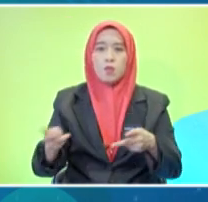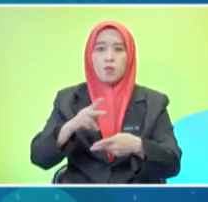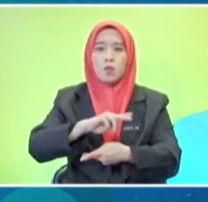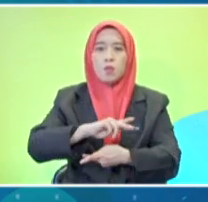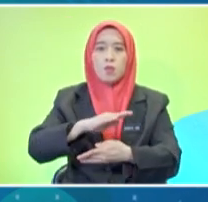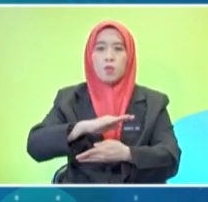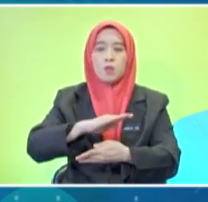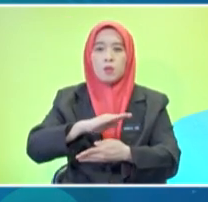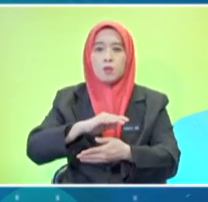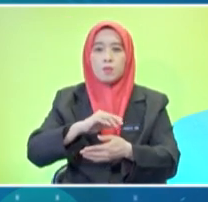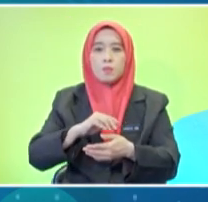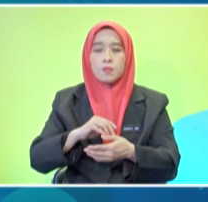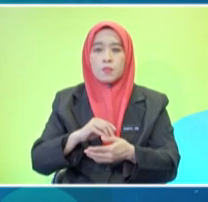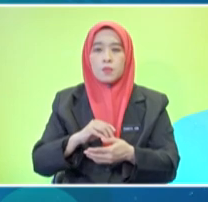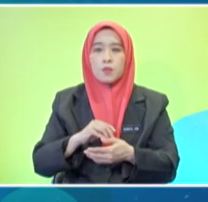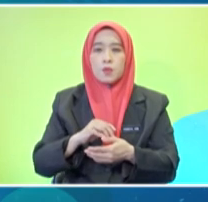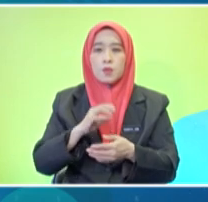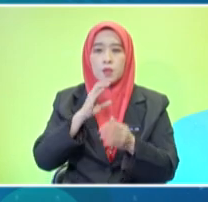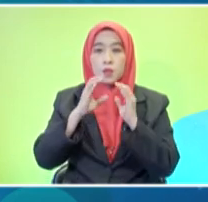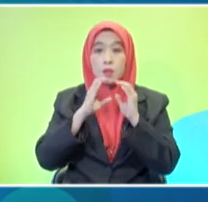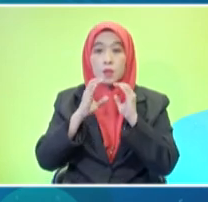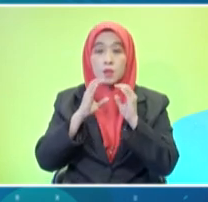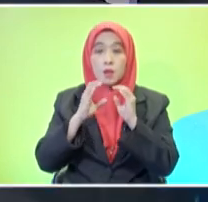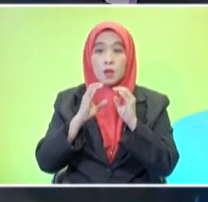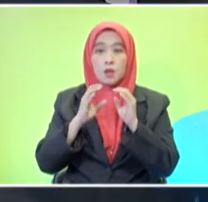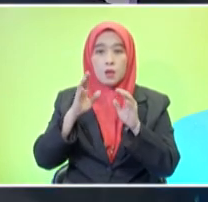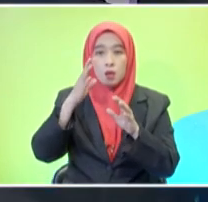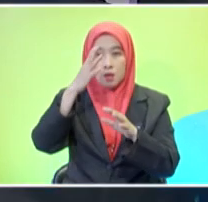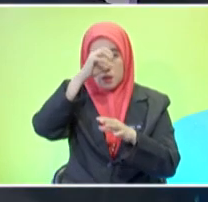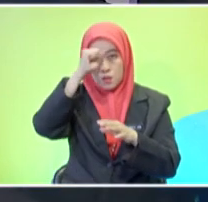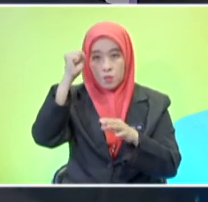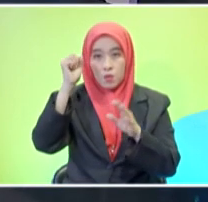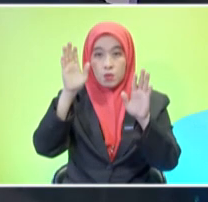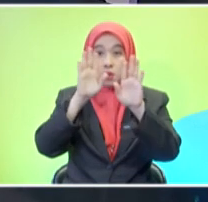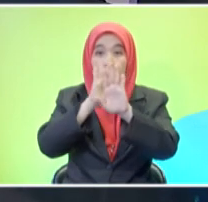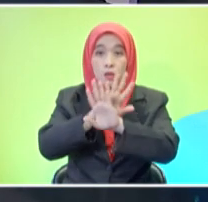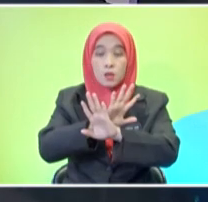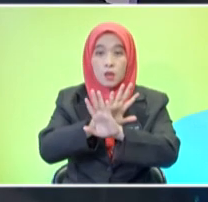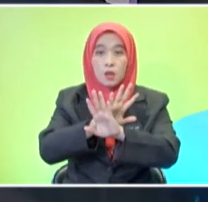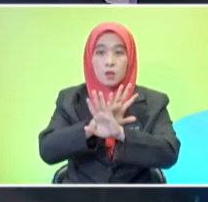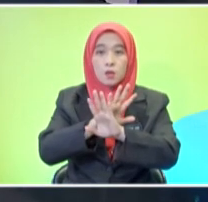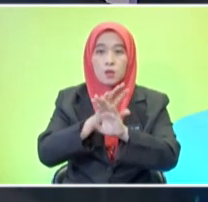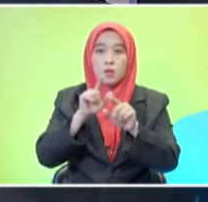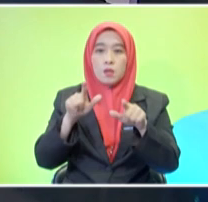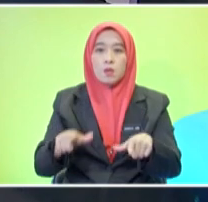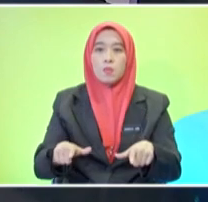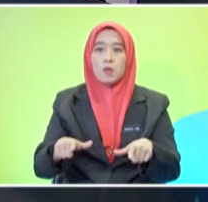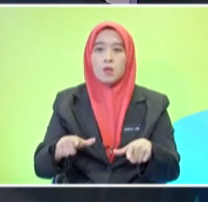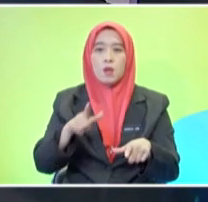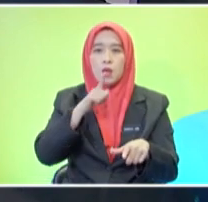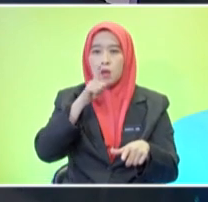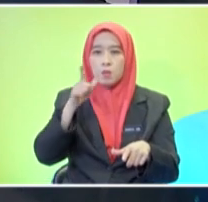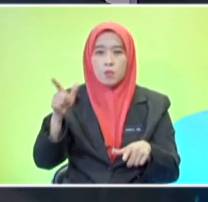he's saying that because it's a very dark box, mm-hmm. So if you place it for a long period of time, it